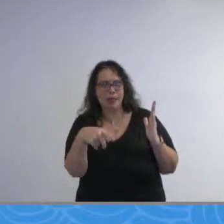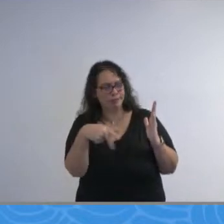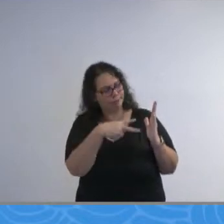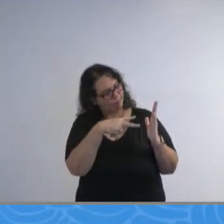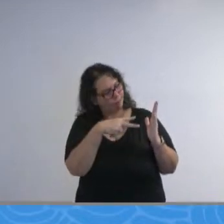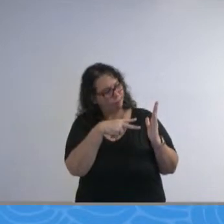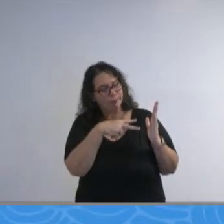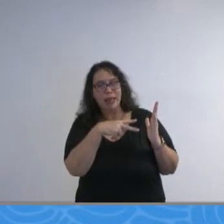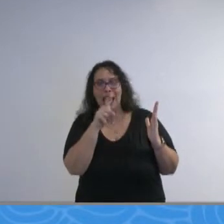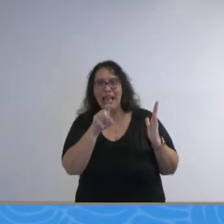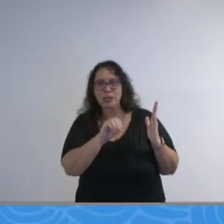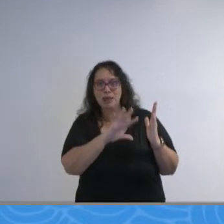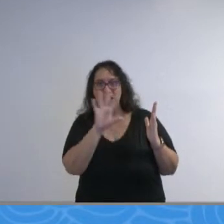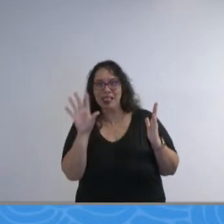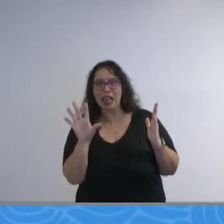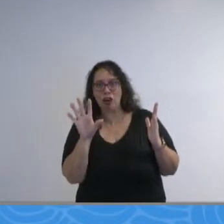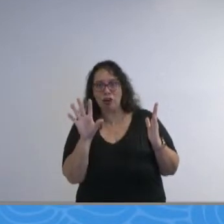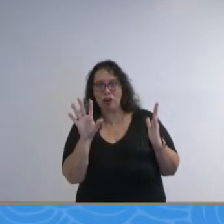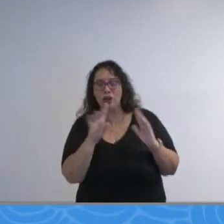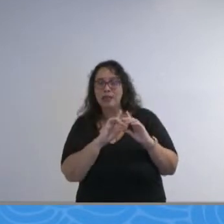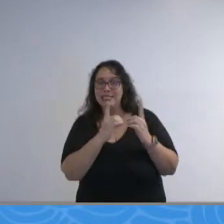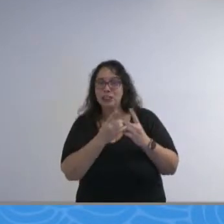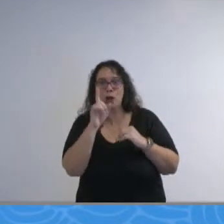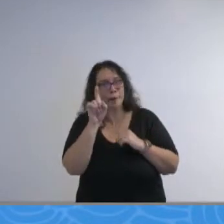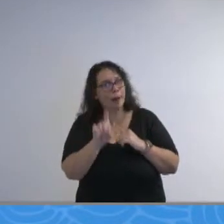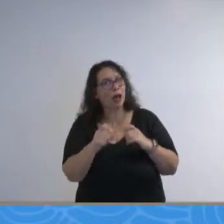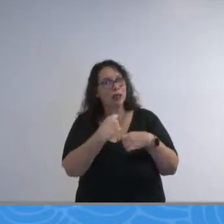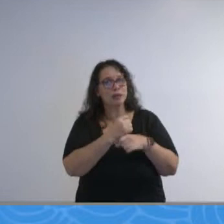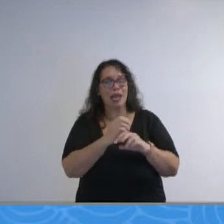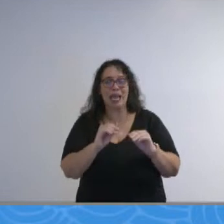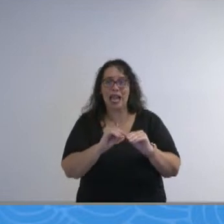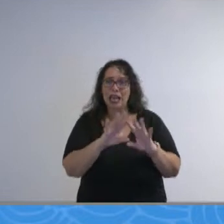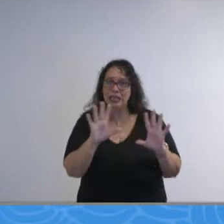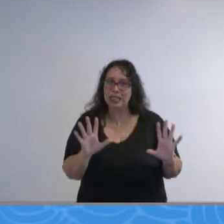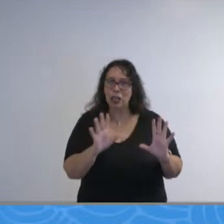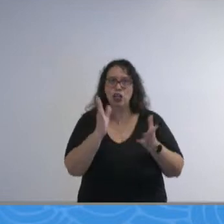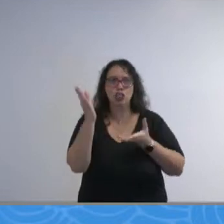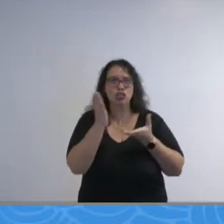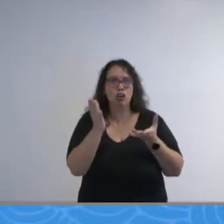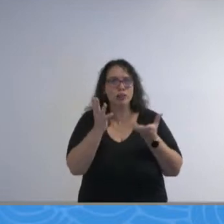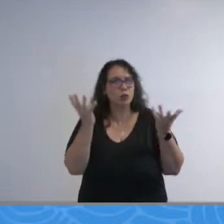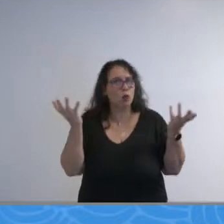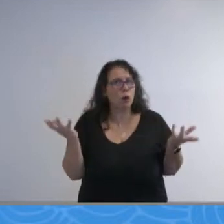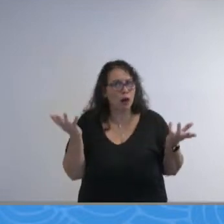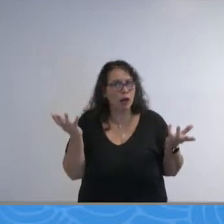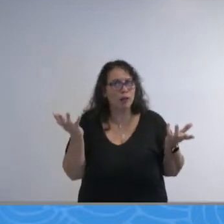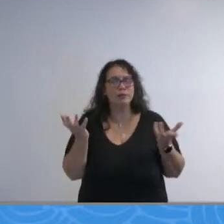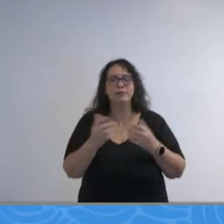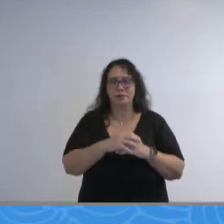it has to be clear that the district must make it clear to you what the services being offered